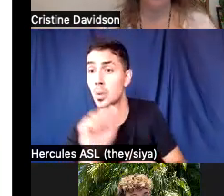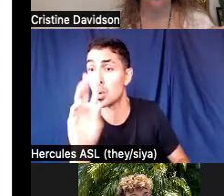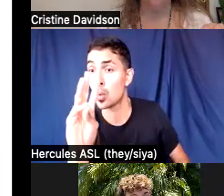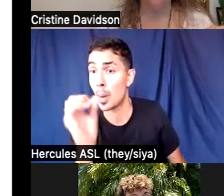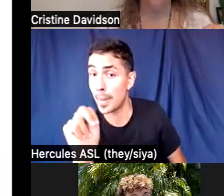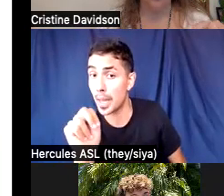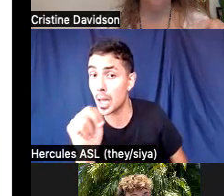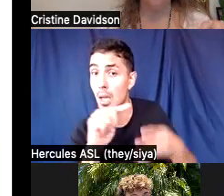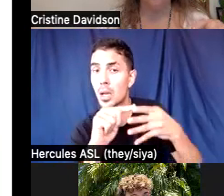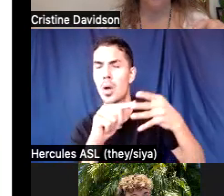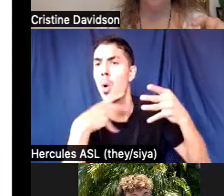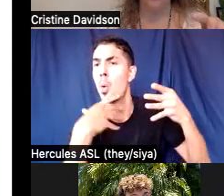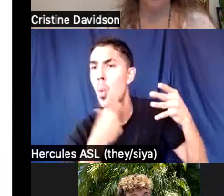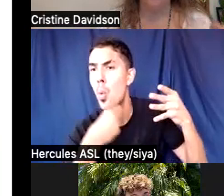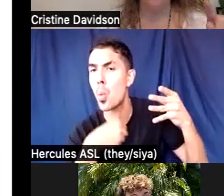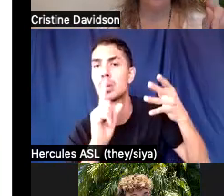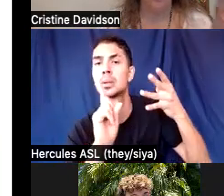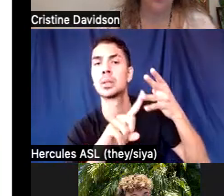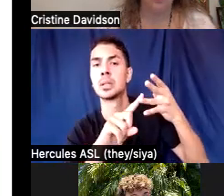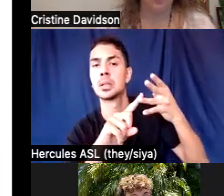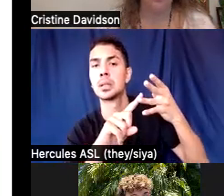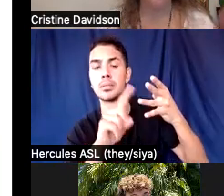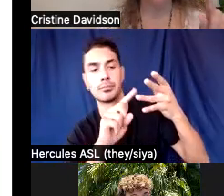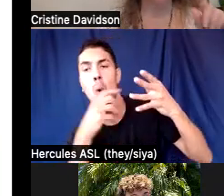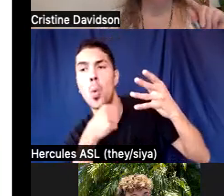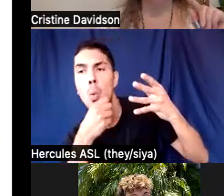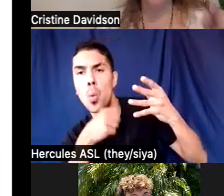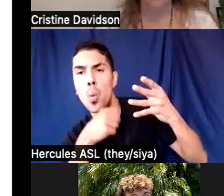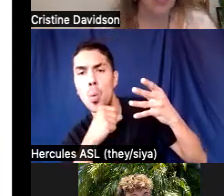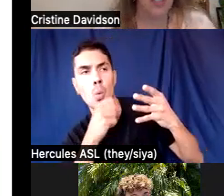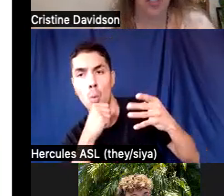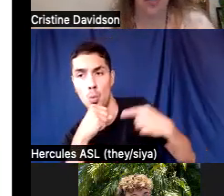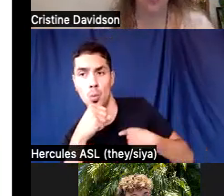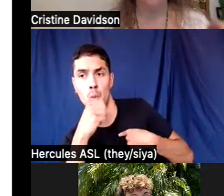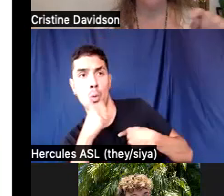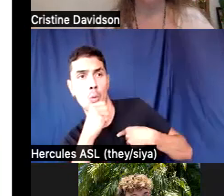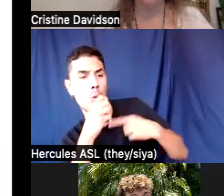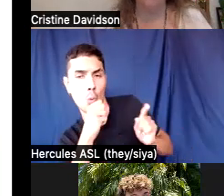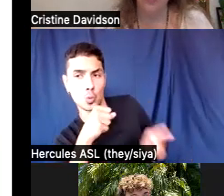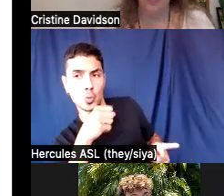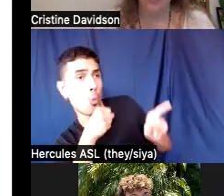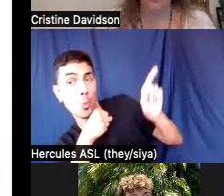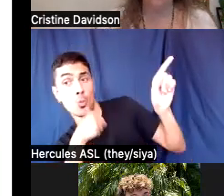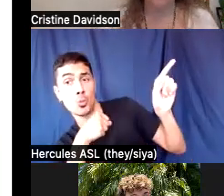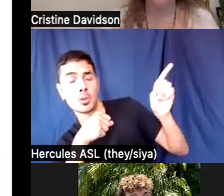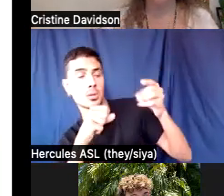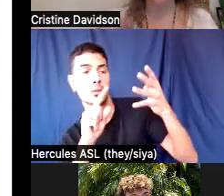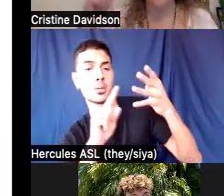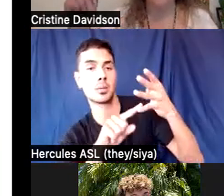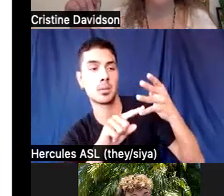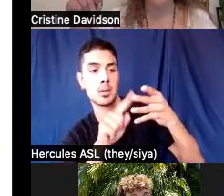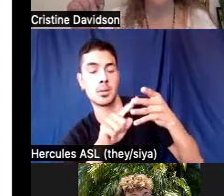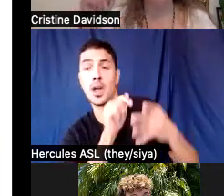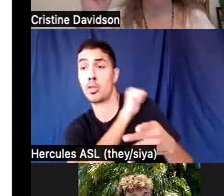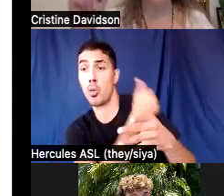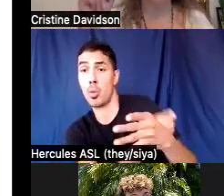old? How old were you and was the perpetrator? Was there position authority, right? Was there physical injury? Because they're